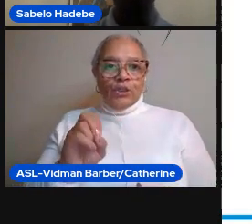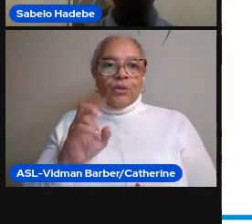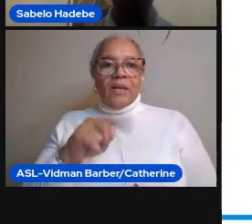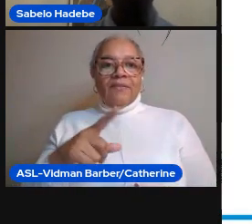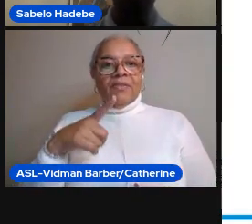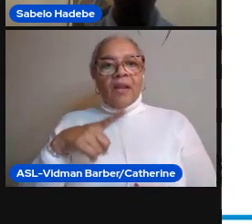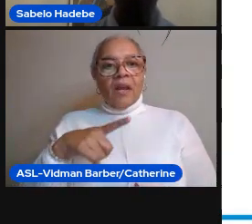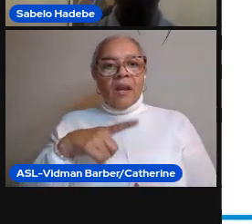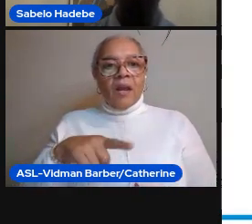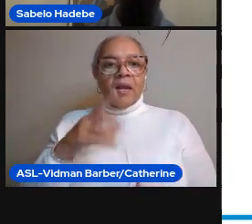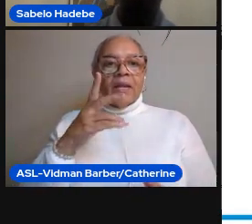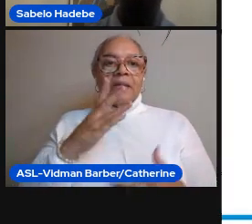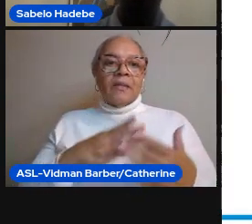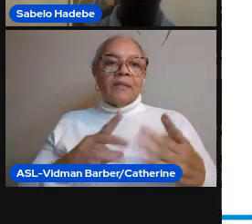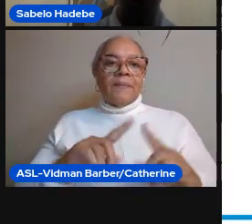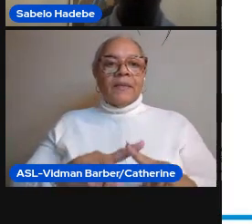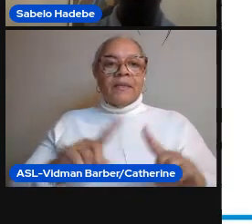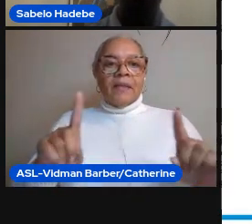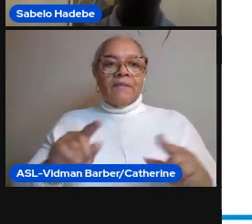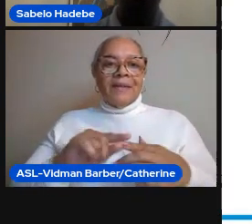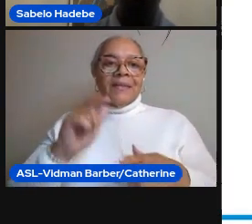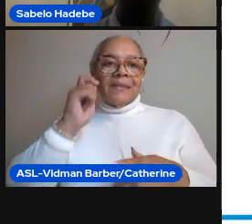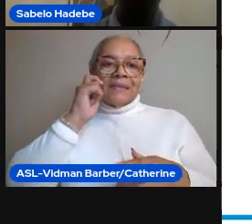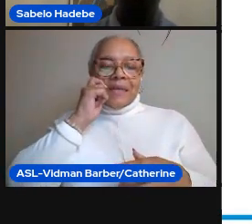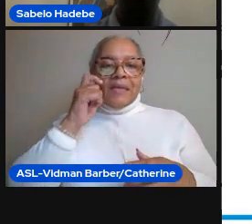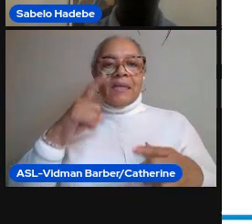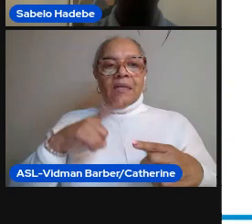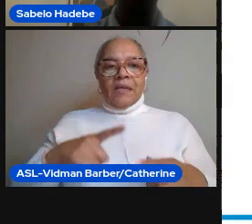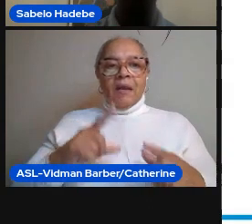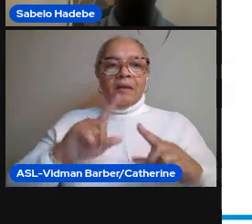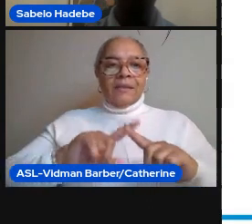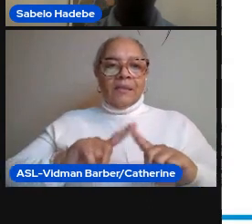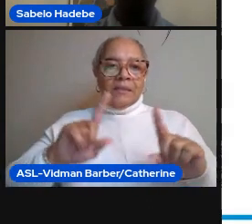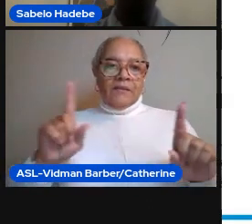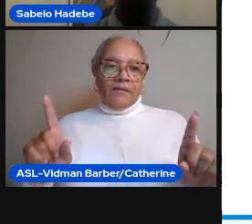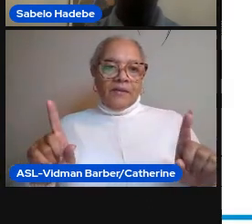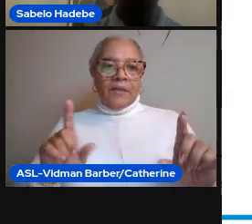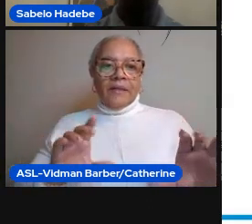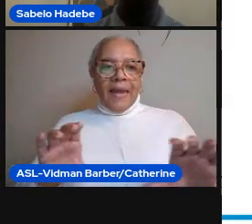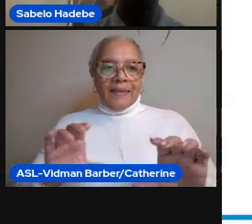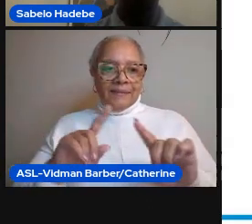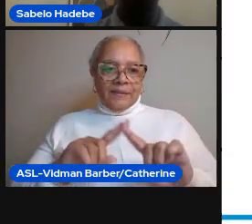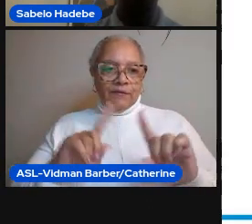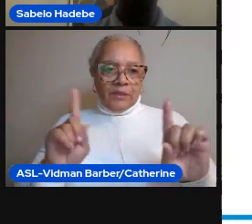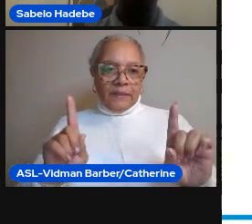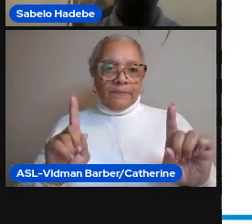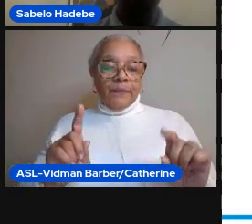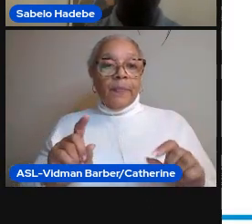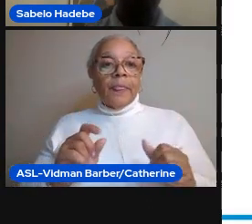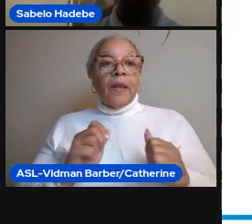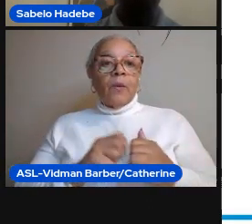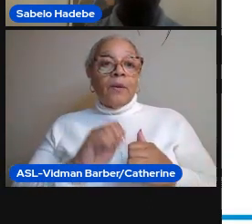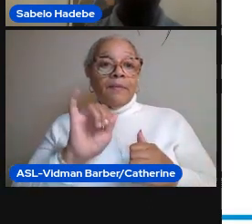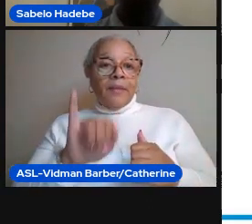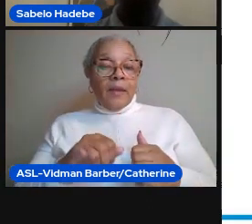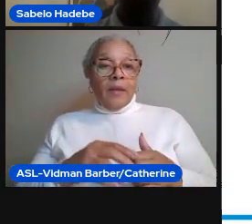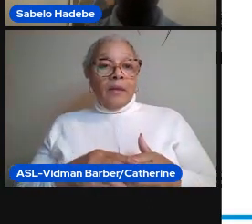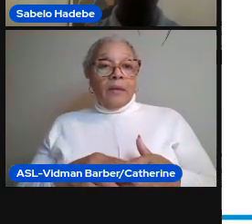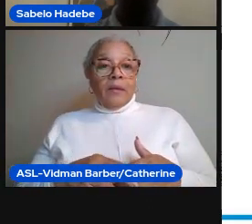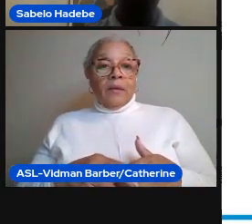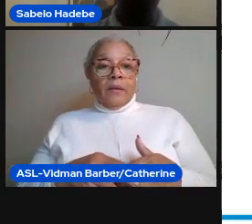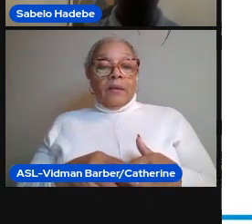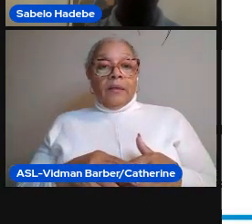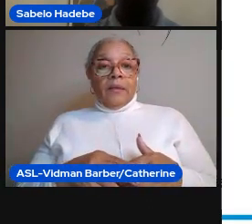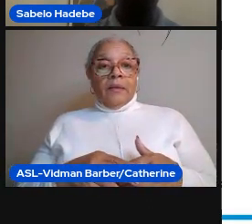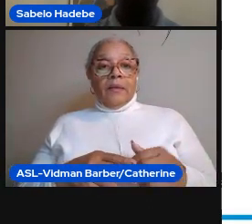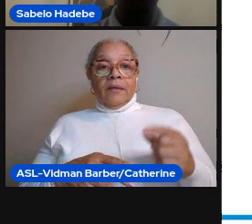something different, and in the skin it does something different. With that, so these are some of